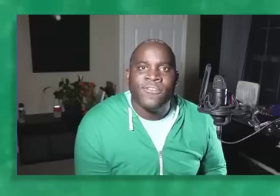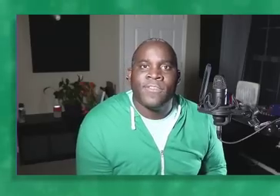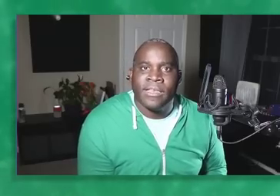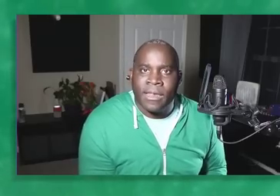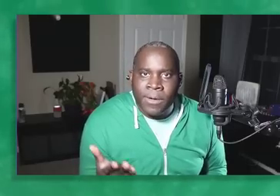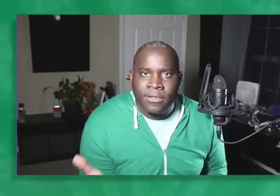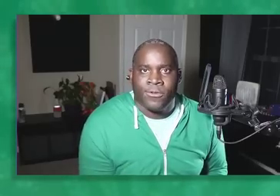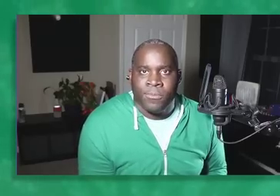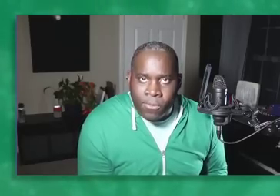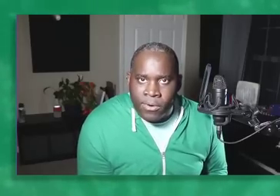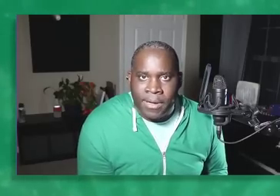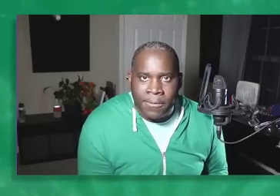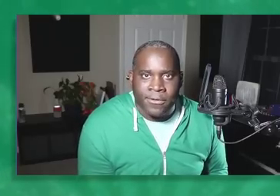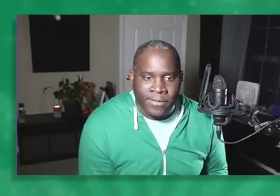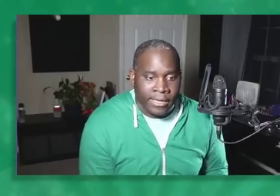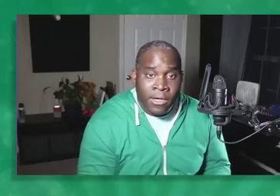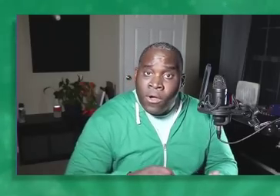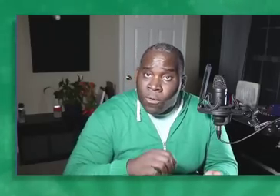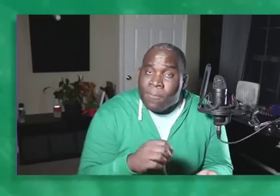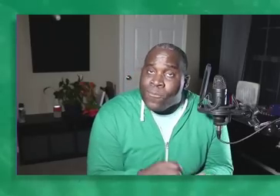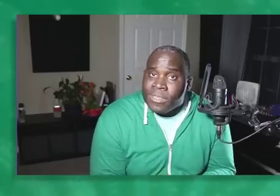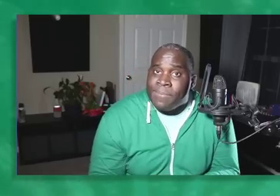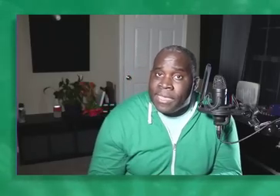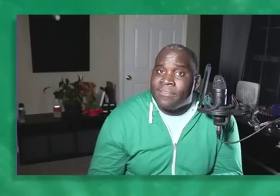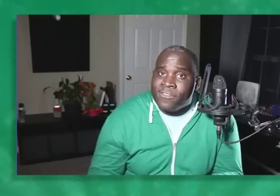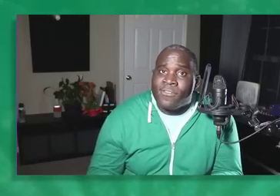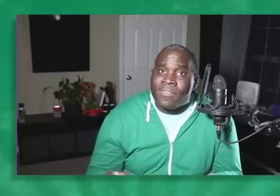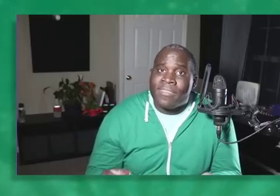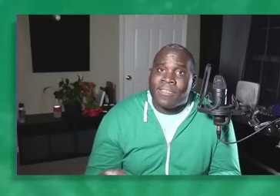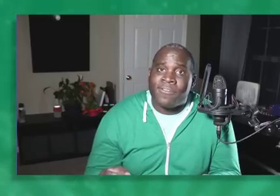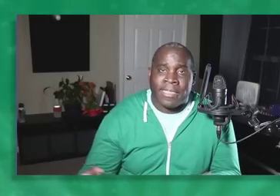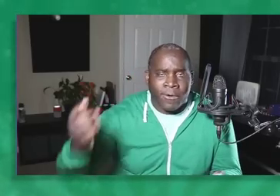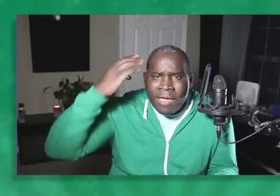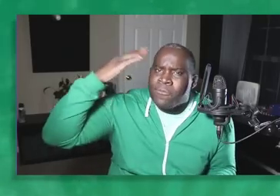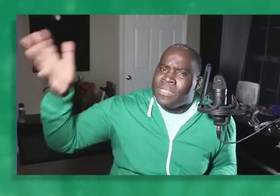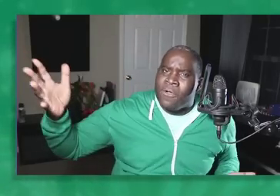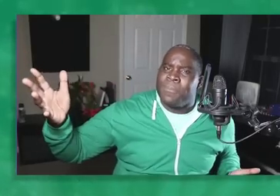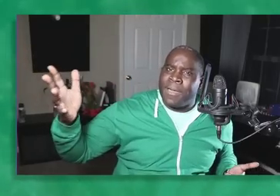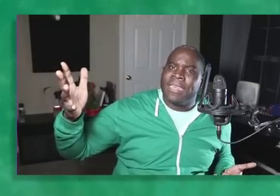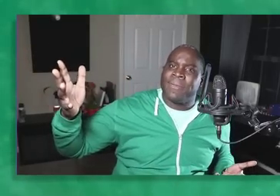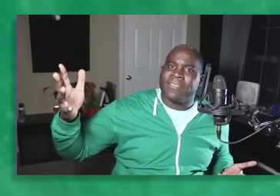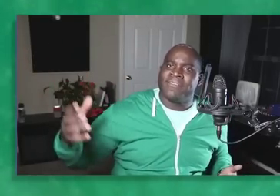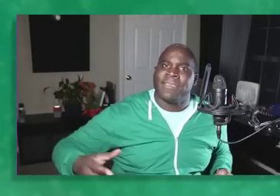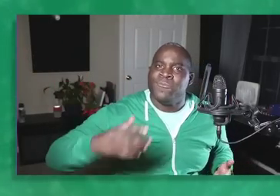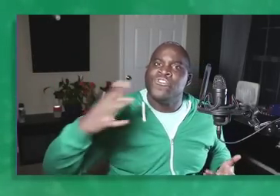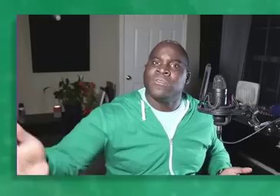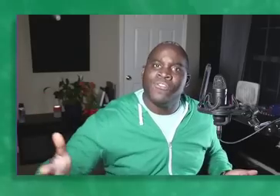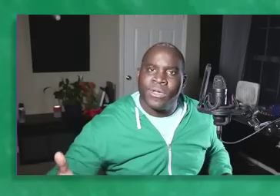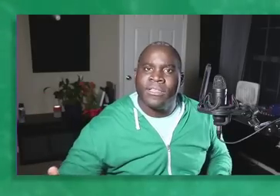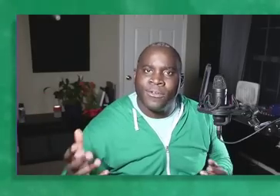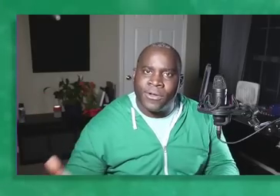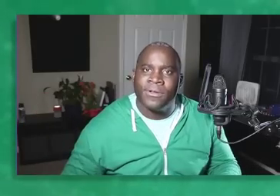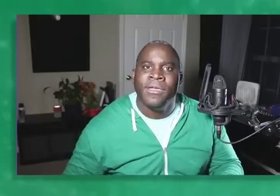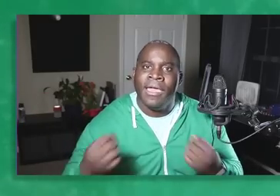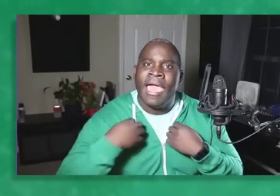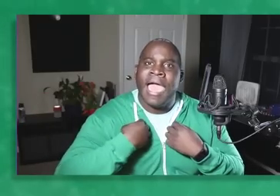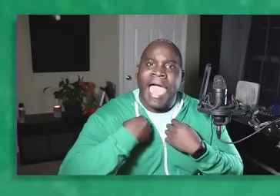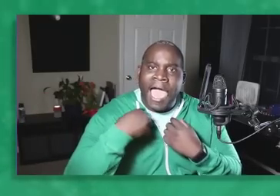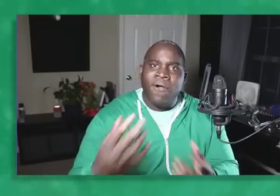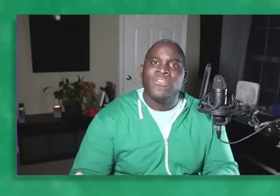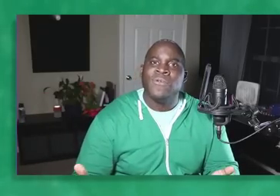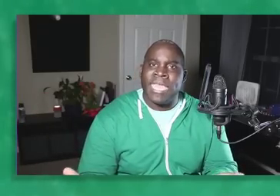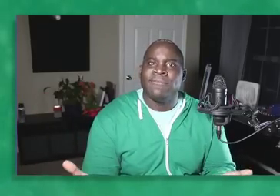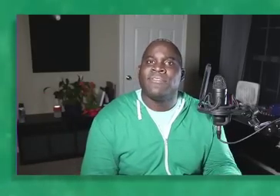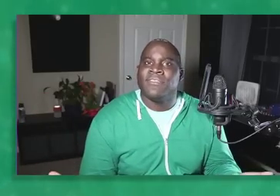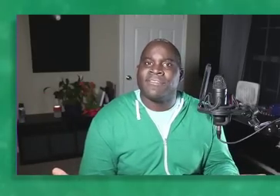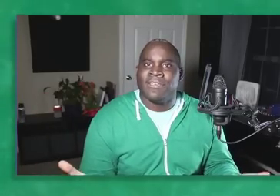really interested and I want to learn more about what you're saying, or I'm really paying attention to the thing that you're saying, or I have a really open mind about this, and I'm generally trying to learn